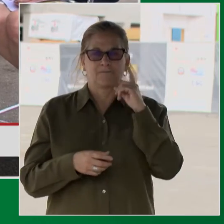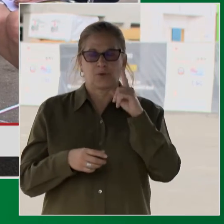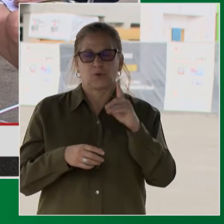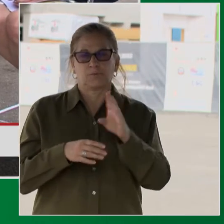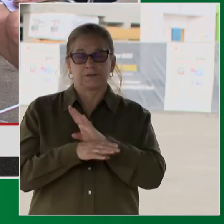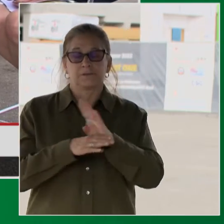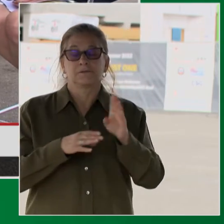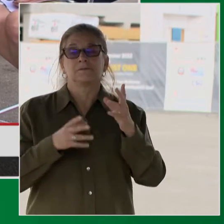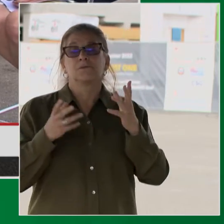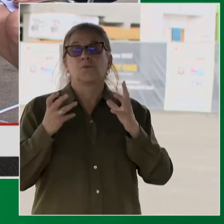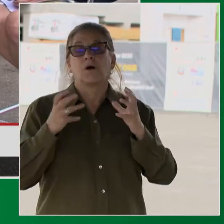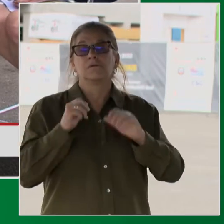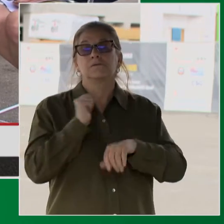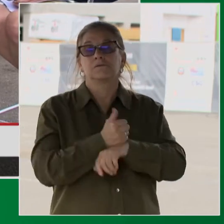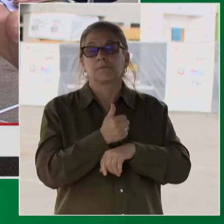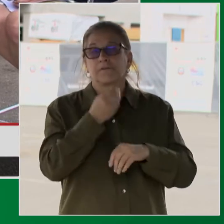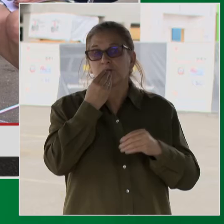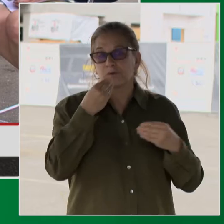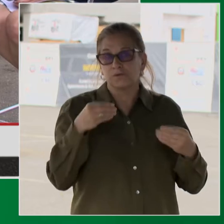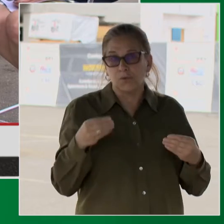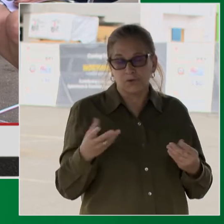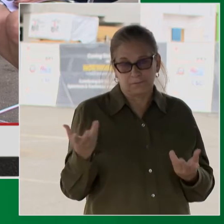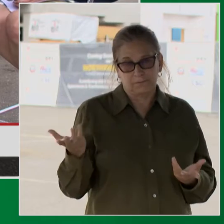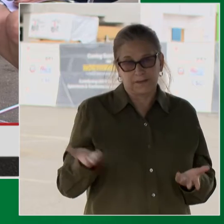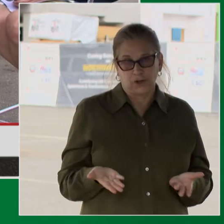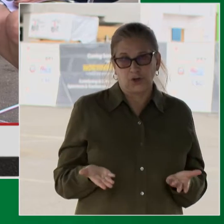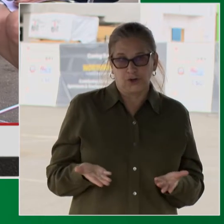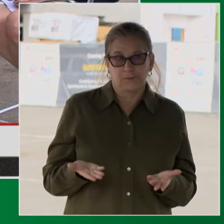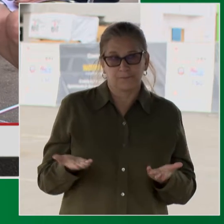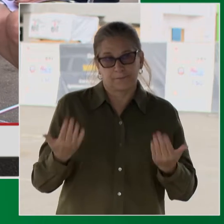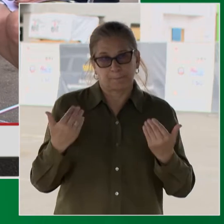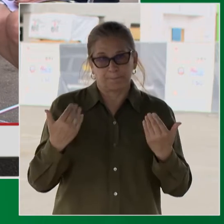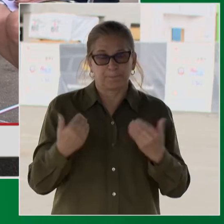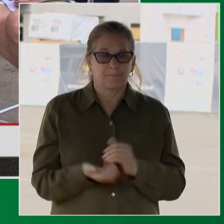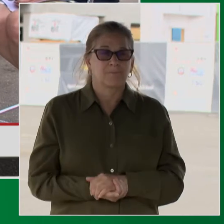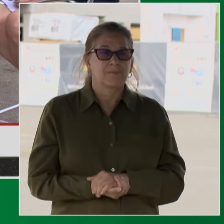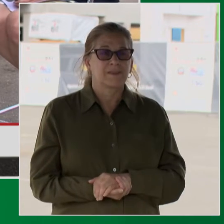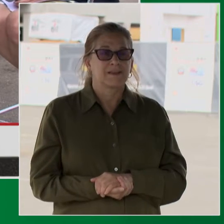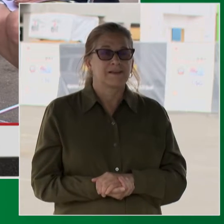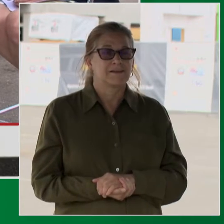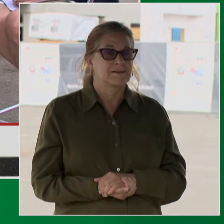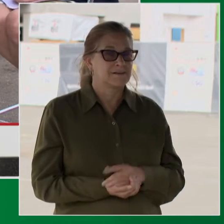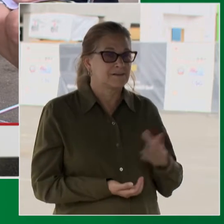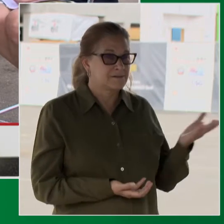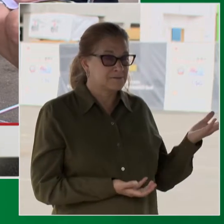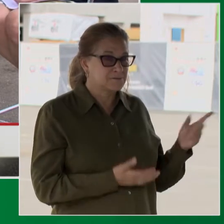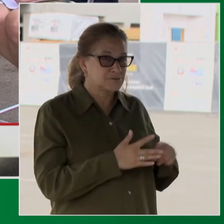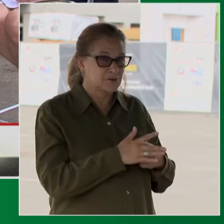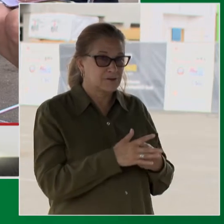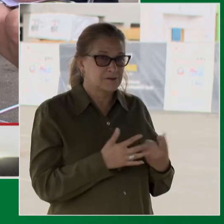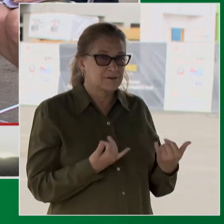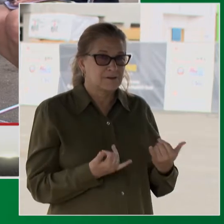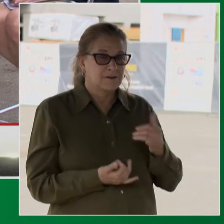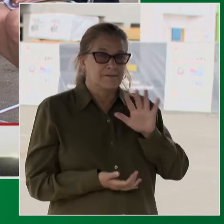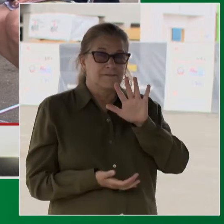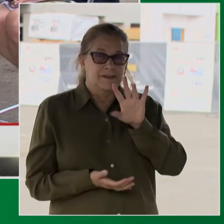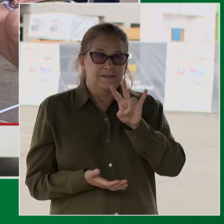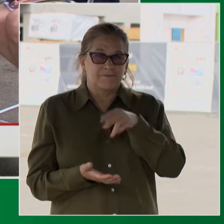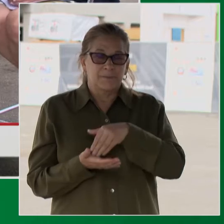Svangley. Everybody does. Everybody does. You want to kick us off with the big $57 million investment?